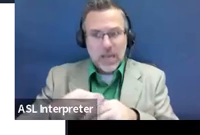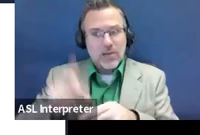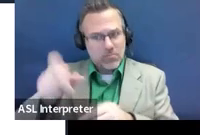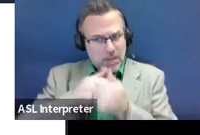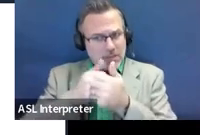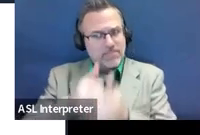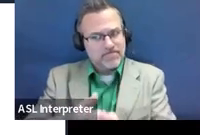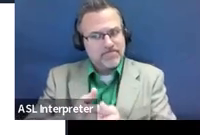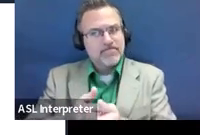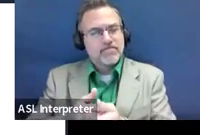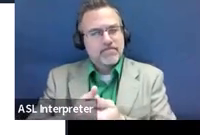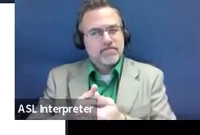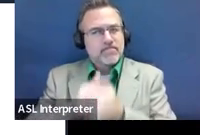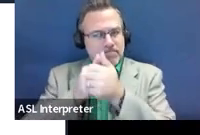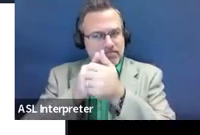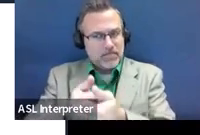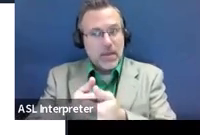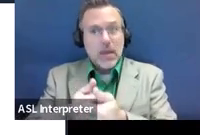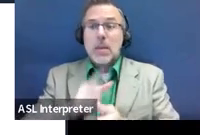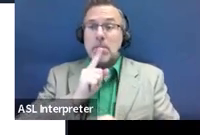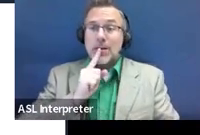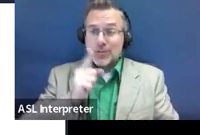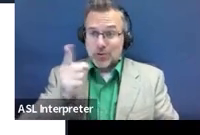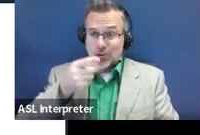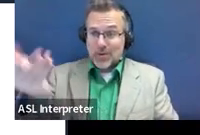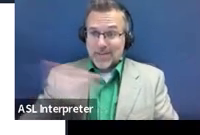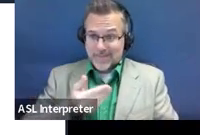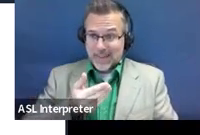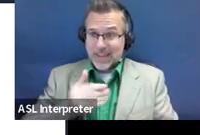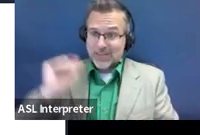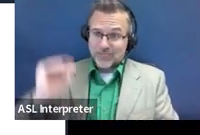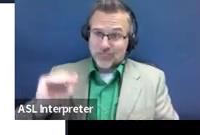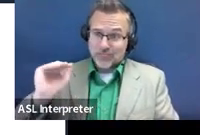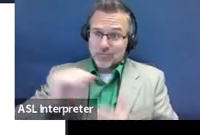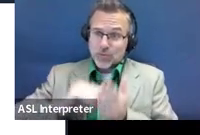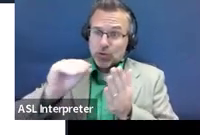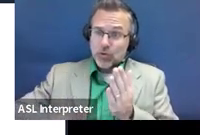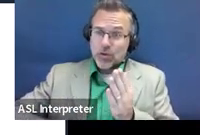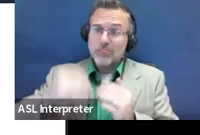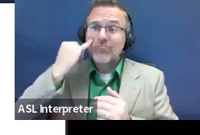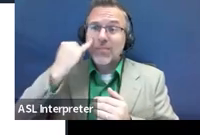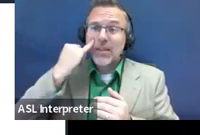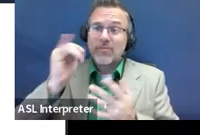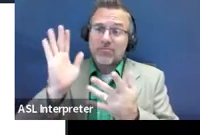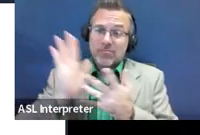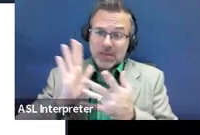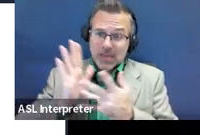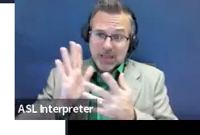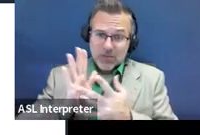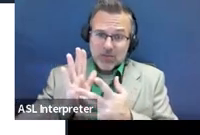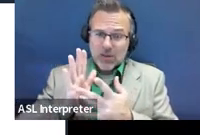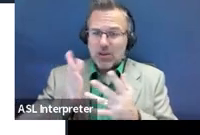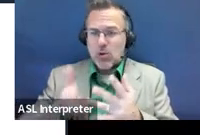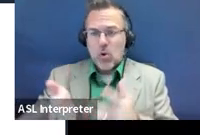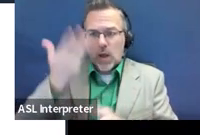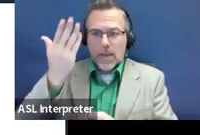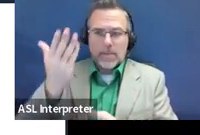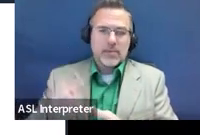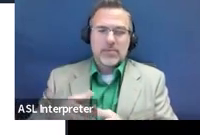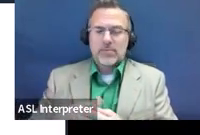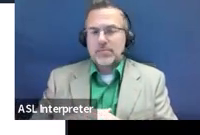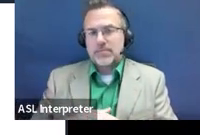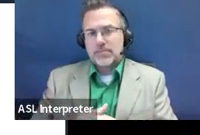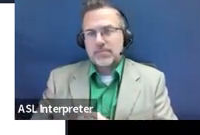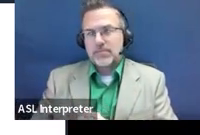So just making sure that you're inviting the child, if it's a child or student that will be discussing a transition